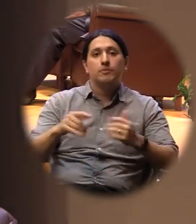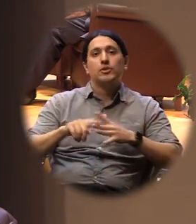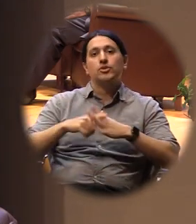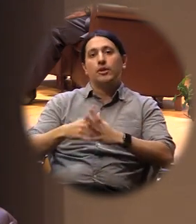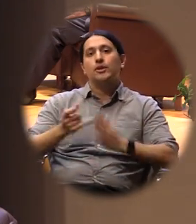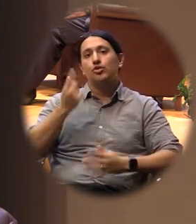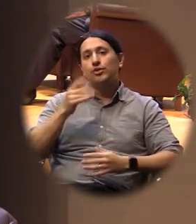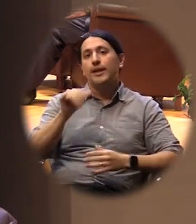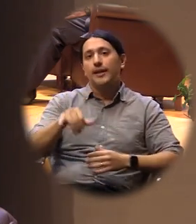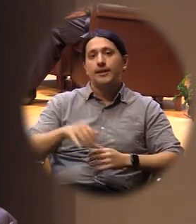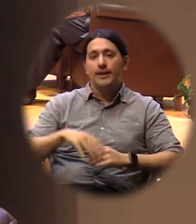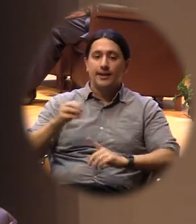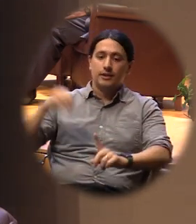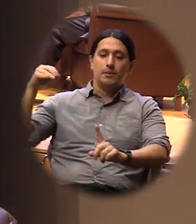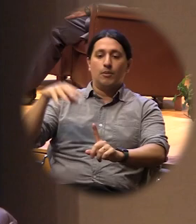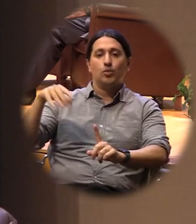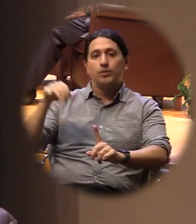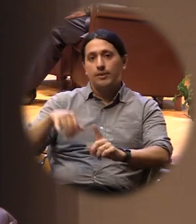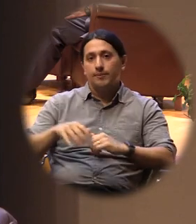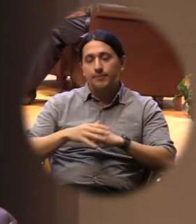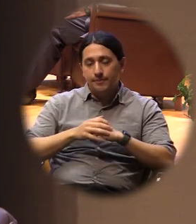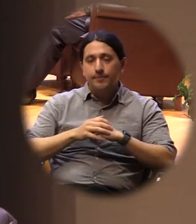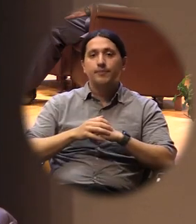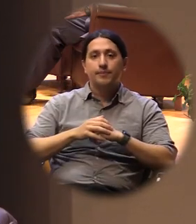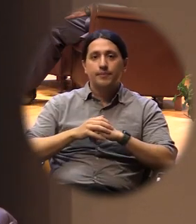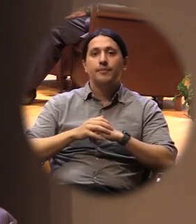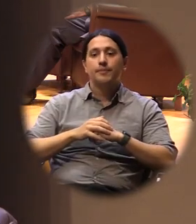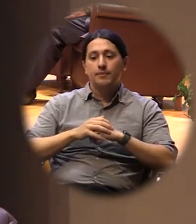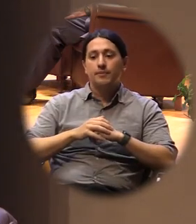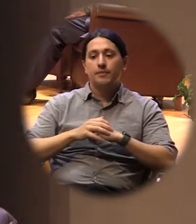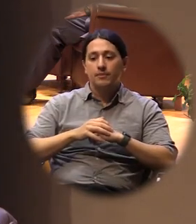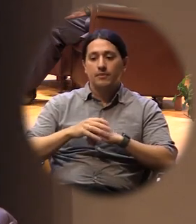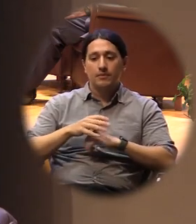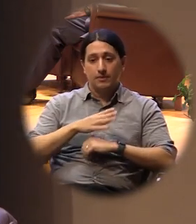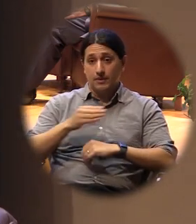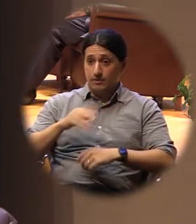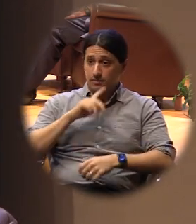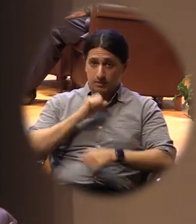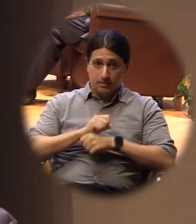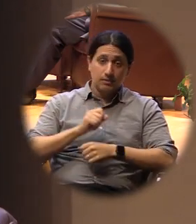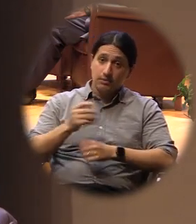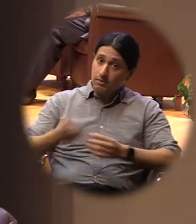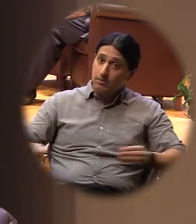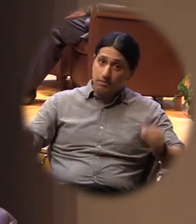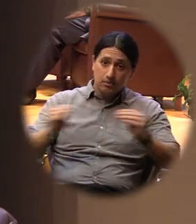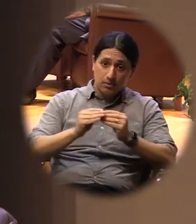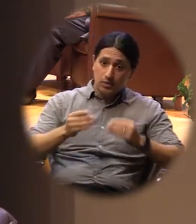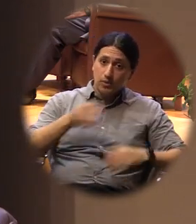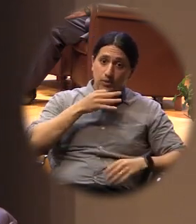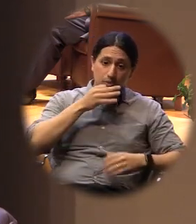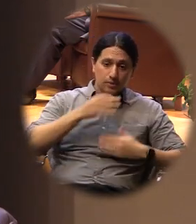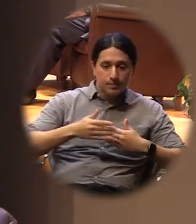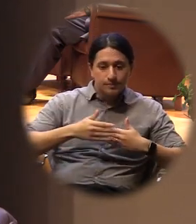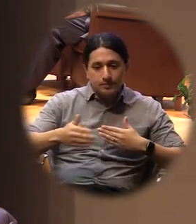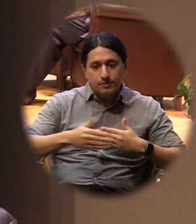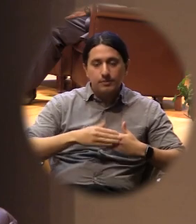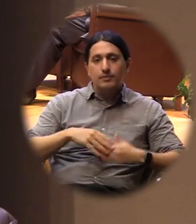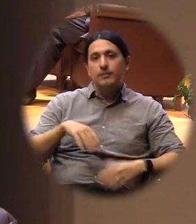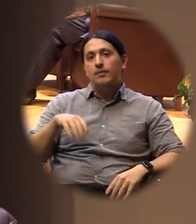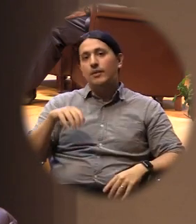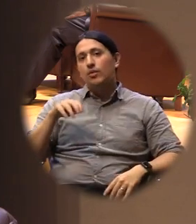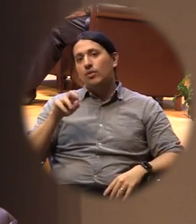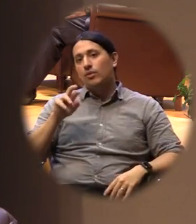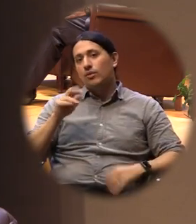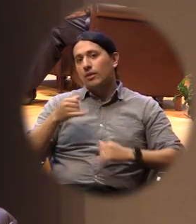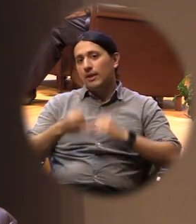that Meredith mentioned, and then a lot more is going to appear. Riley Snorton is the one who's written